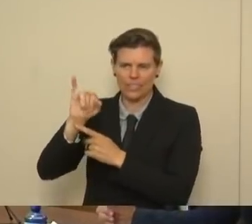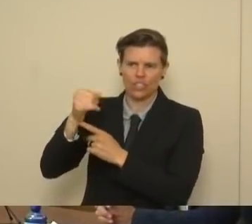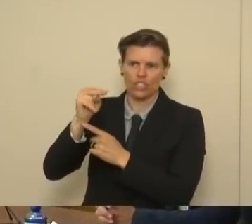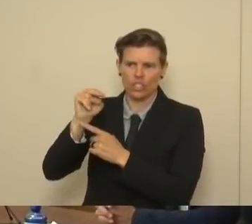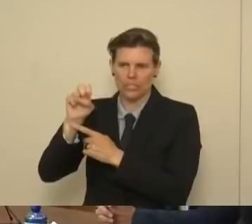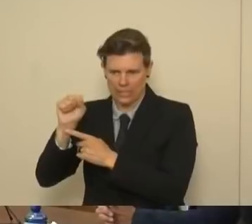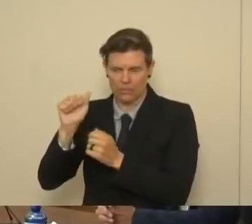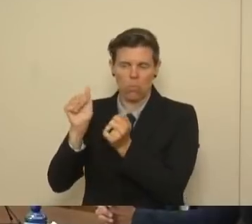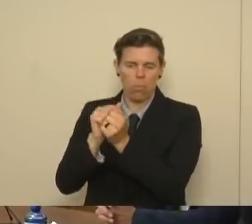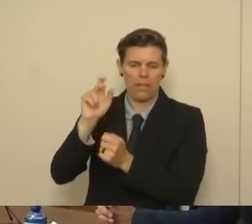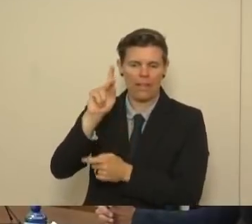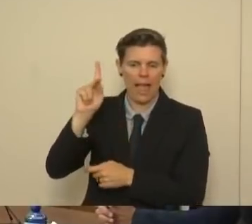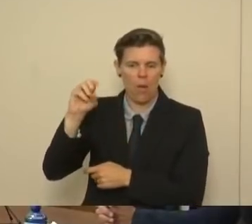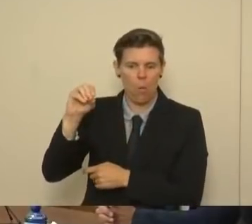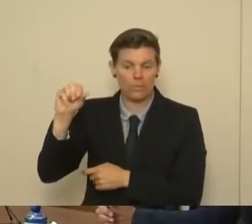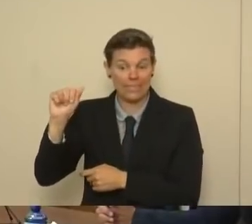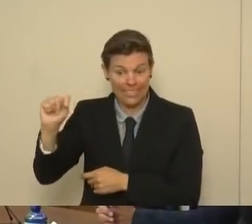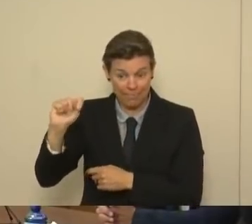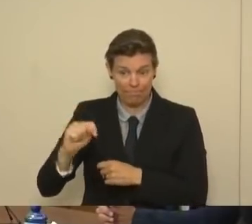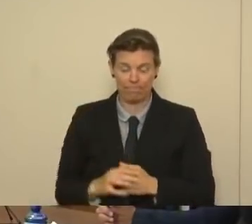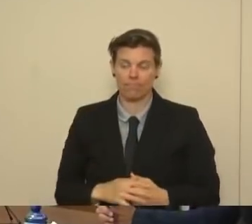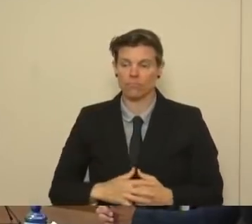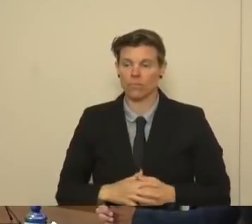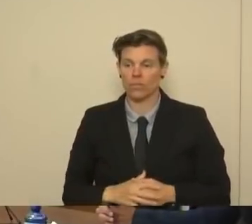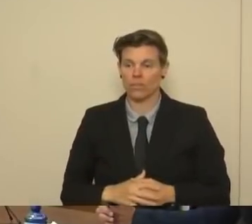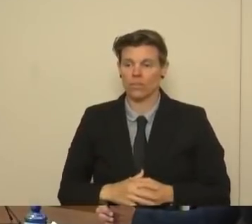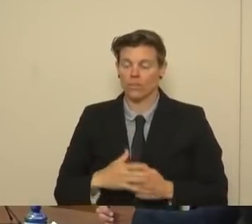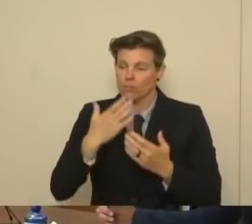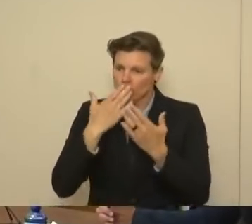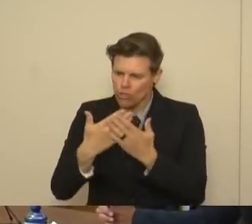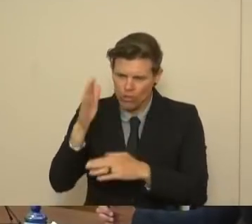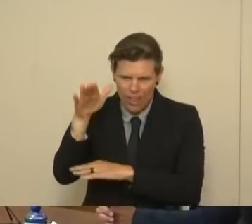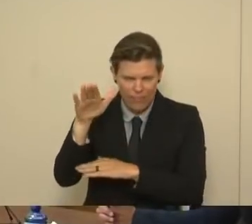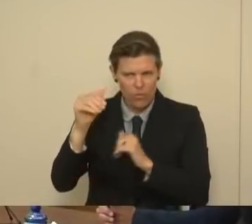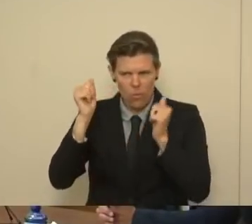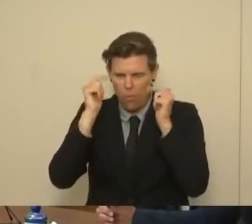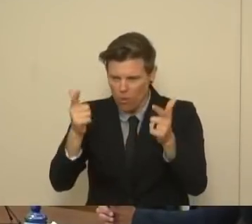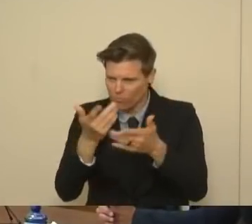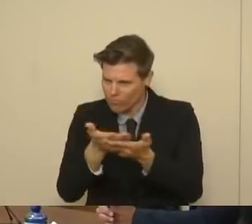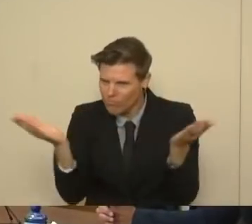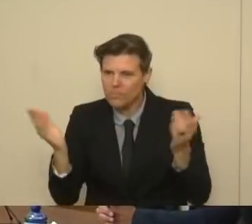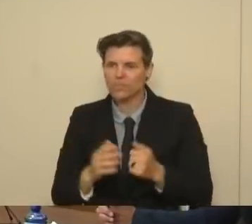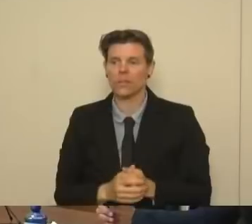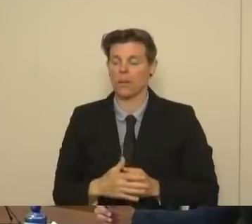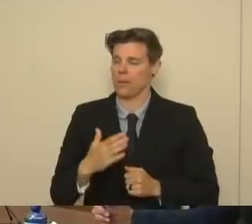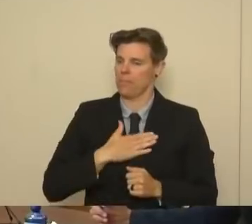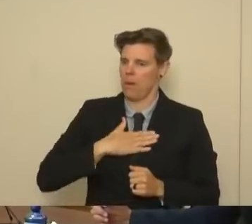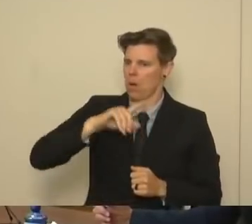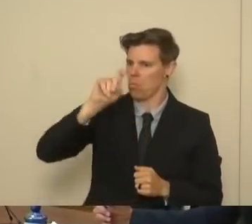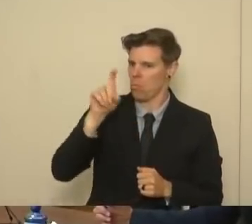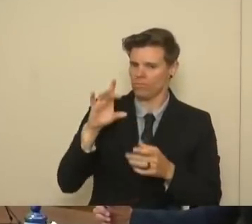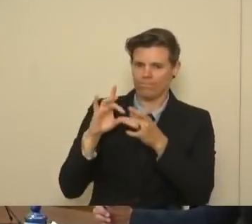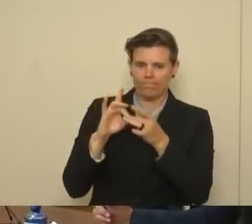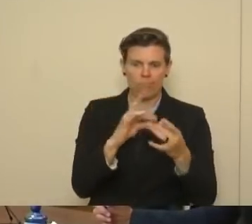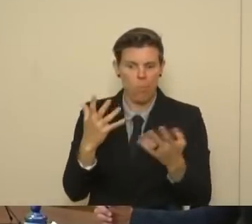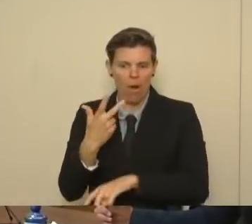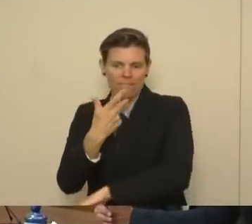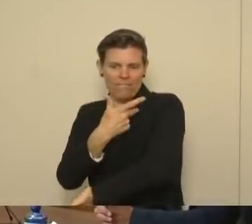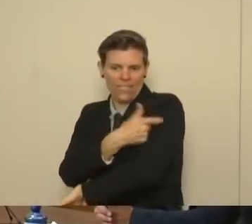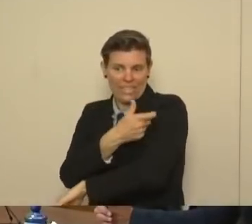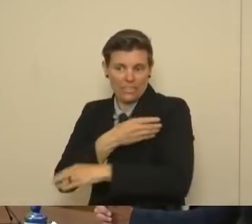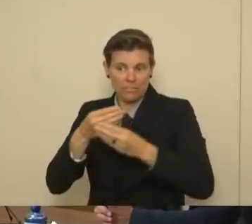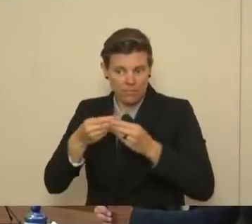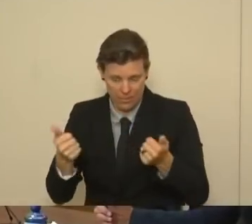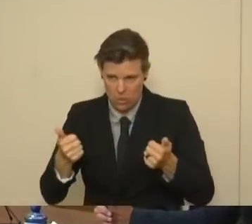ahead. Good afternoon, everyone. My question is about vaccines, and it's kind of a multi-layer thing. First of